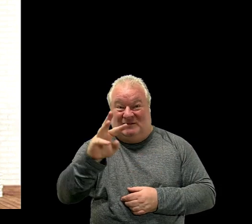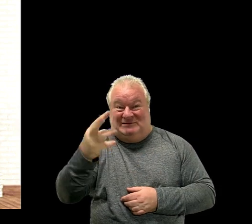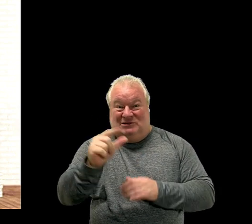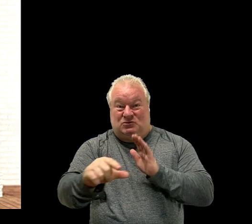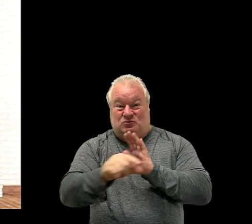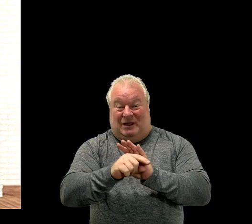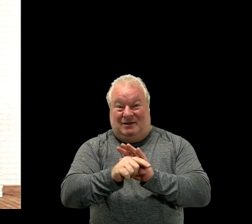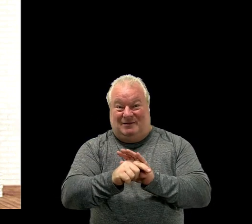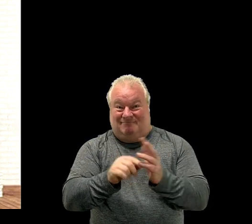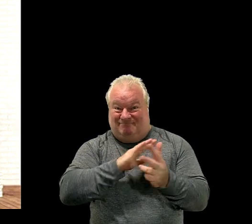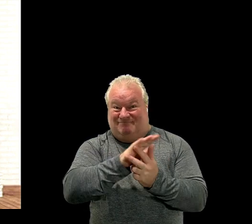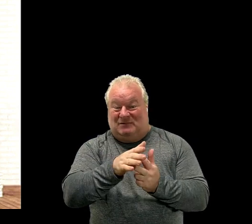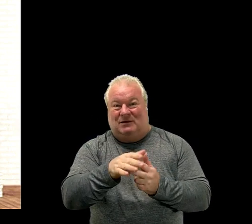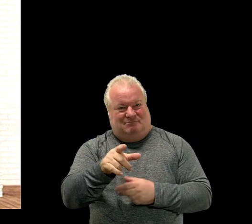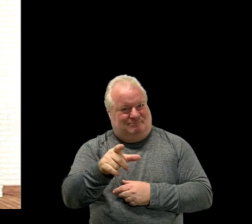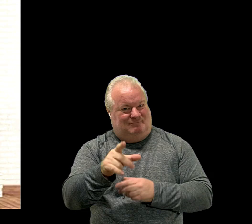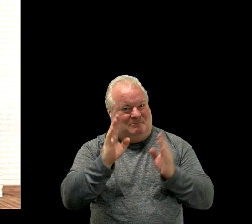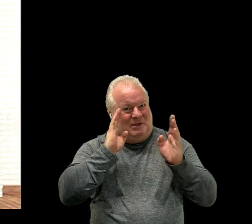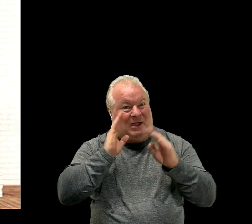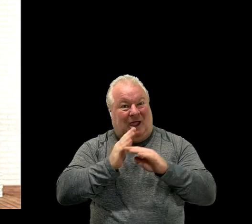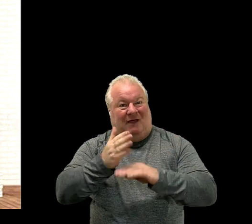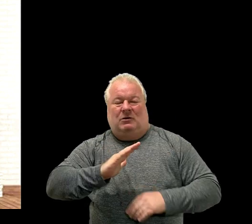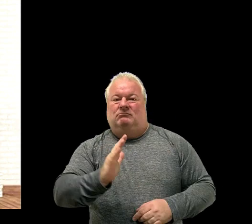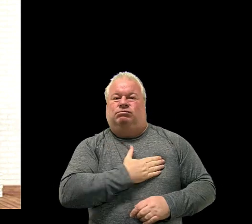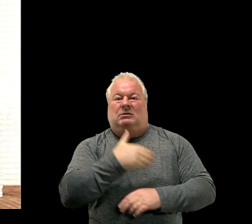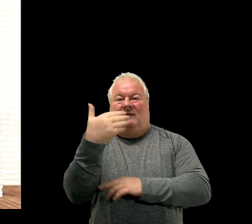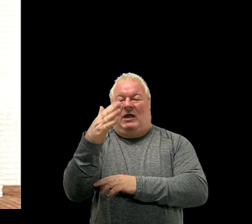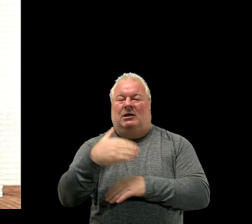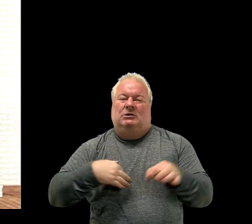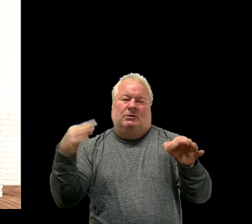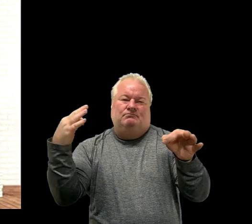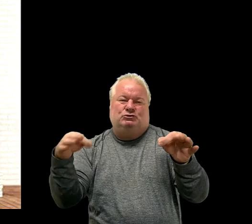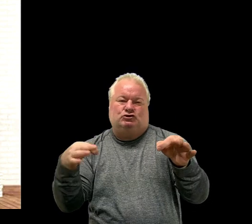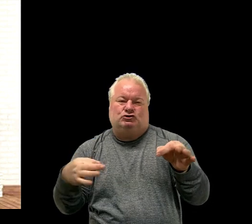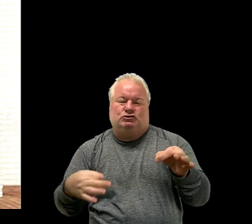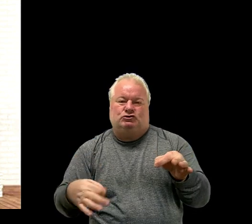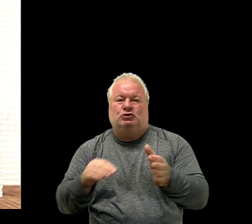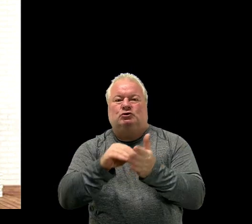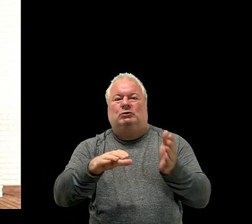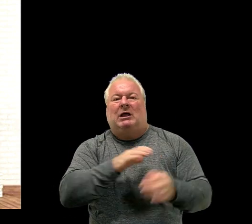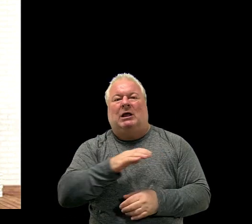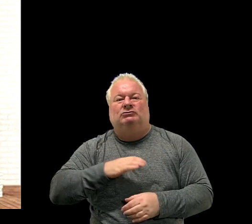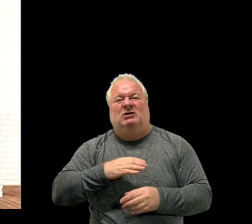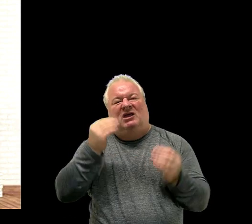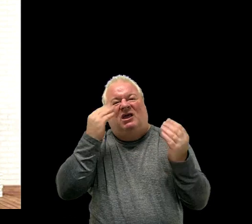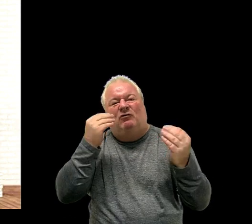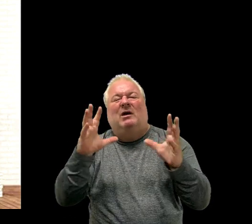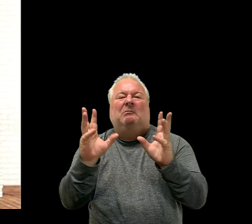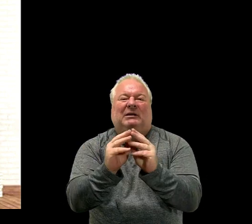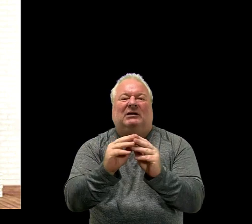or 6th grade, stay tuned after the flag salute for our student council information